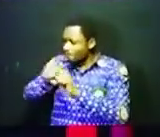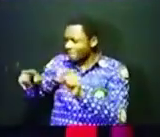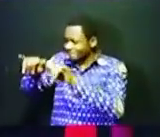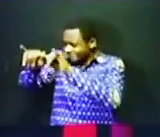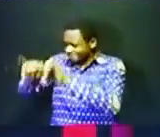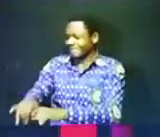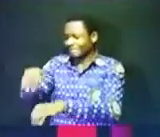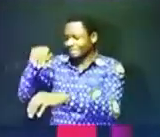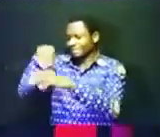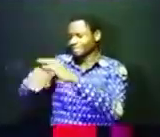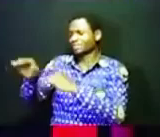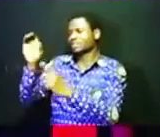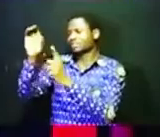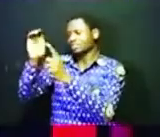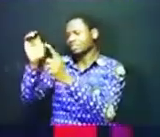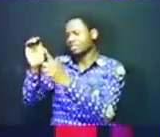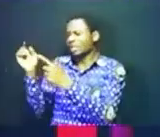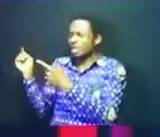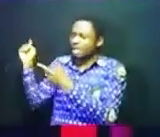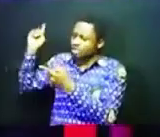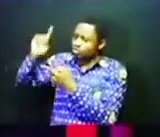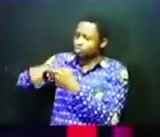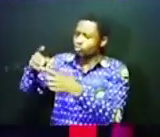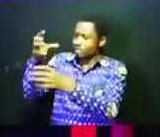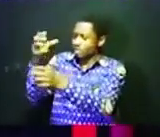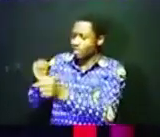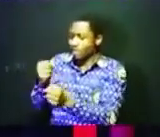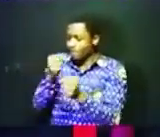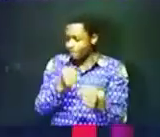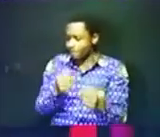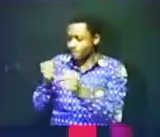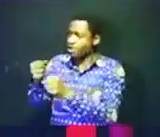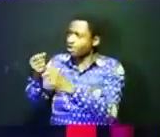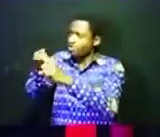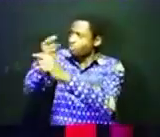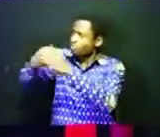you have been clothed with power from on high.